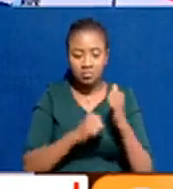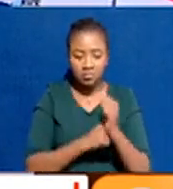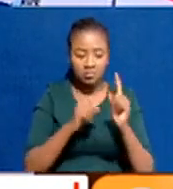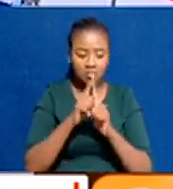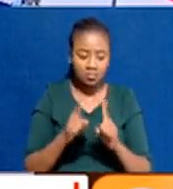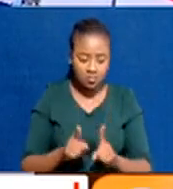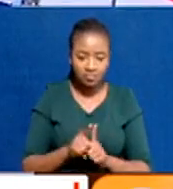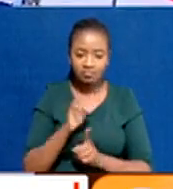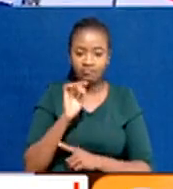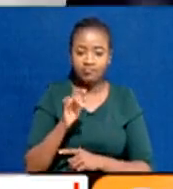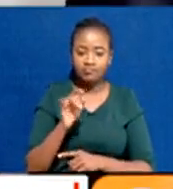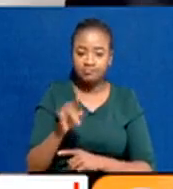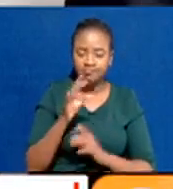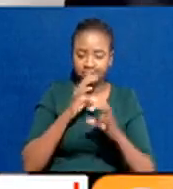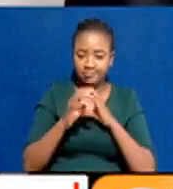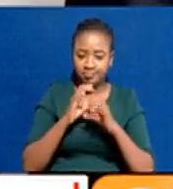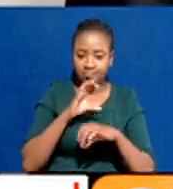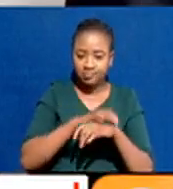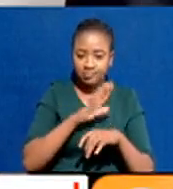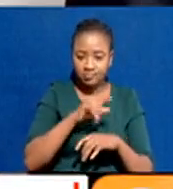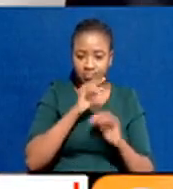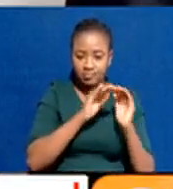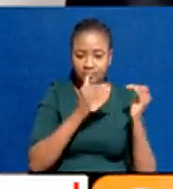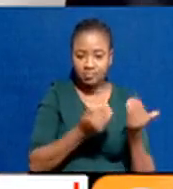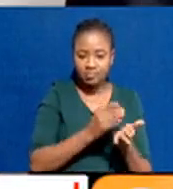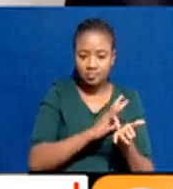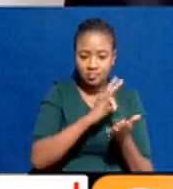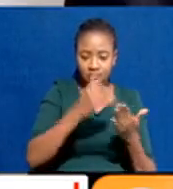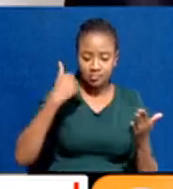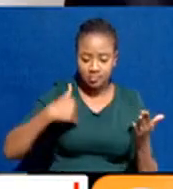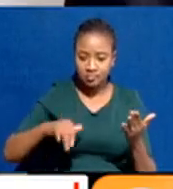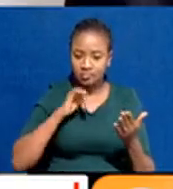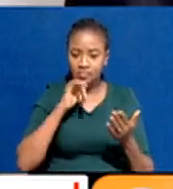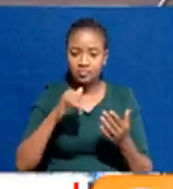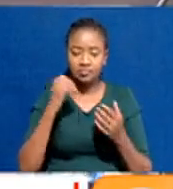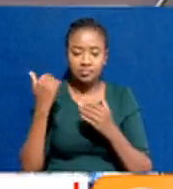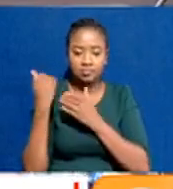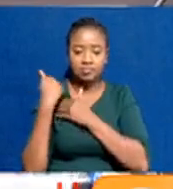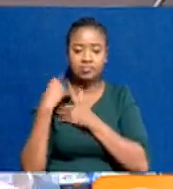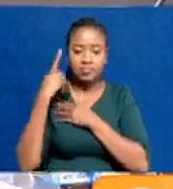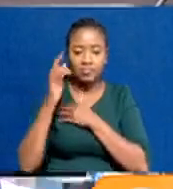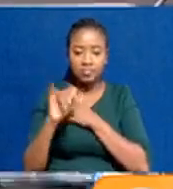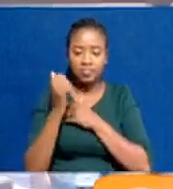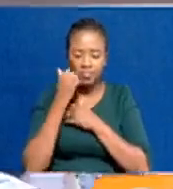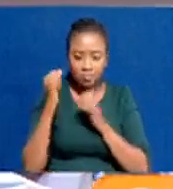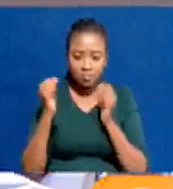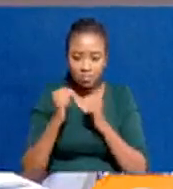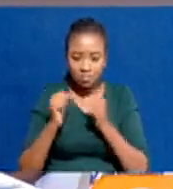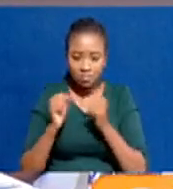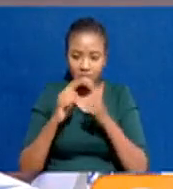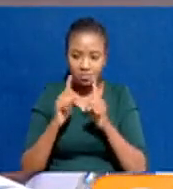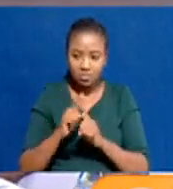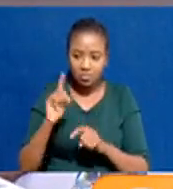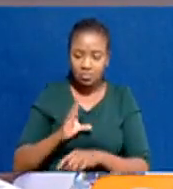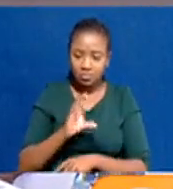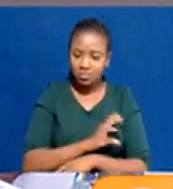that this communication from Global Fund was coming, I was not responsible for malaria. The committee also questioned the